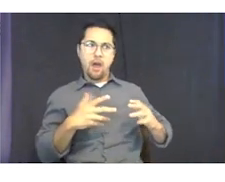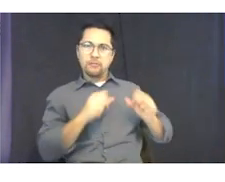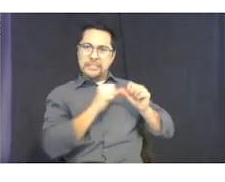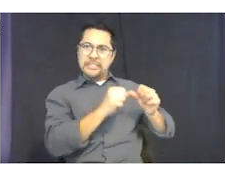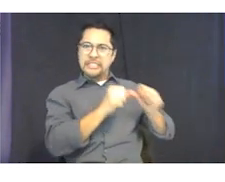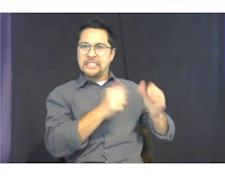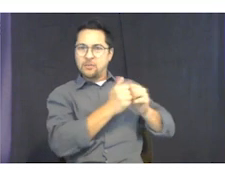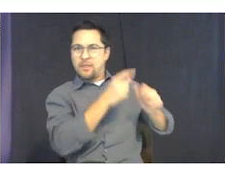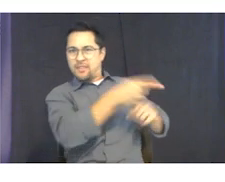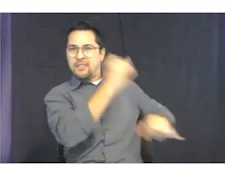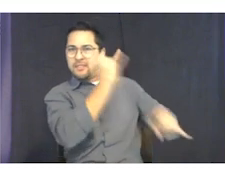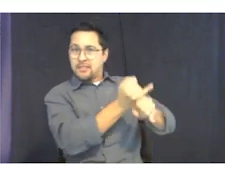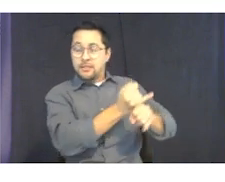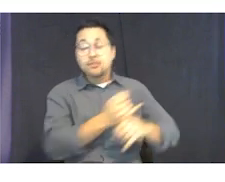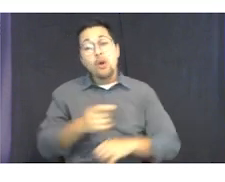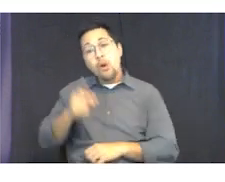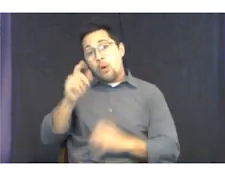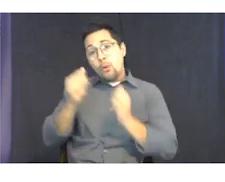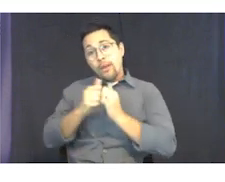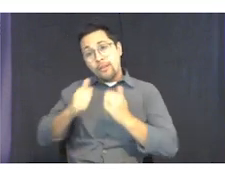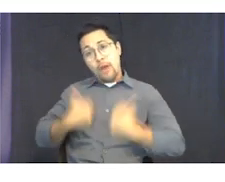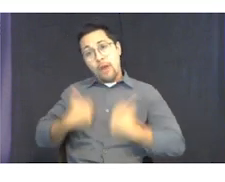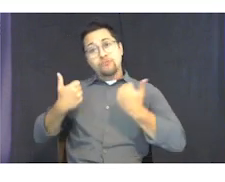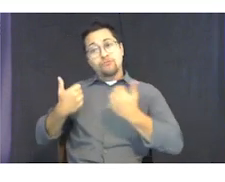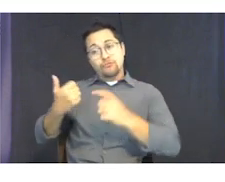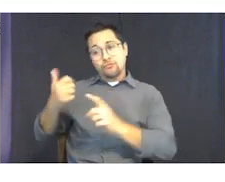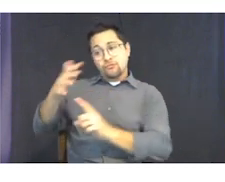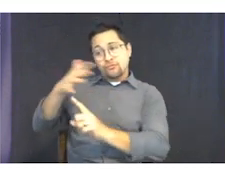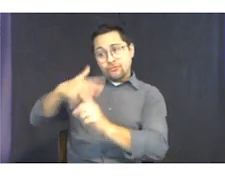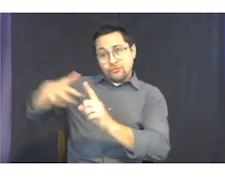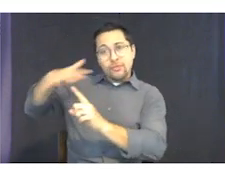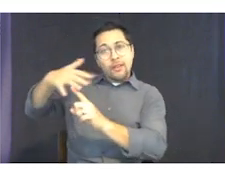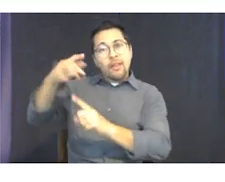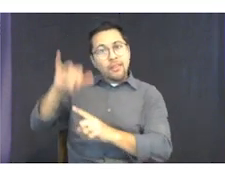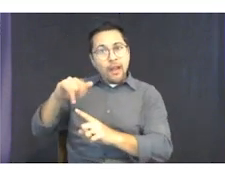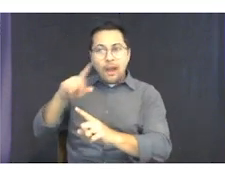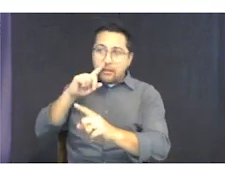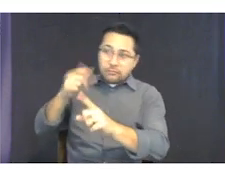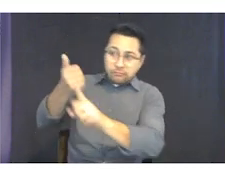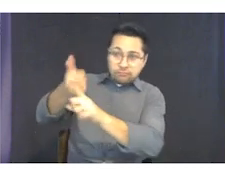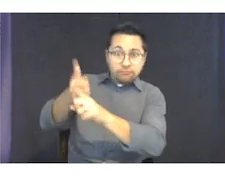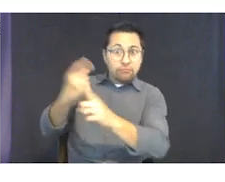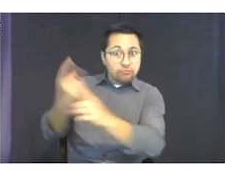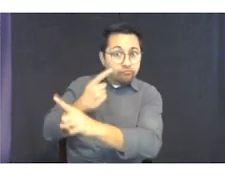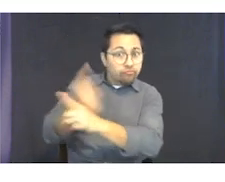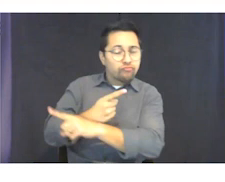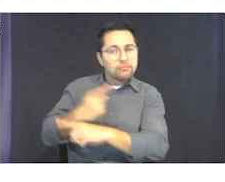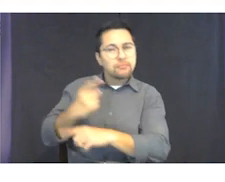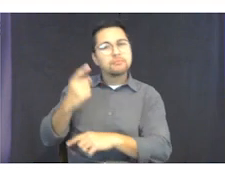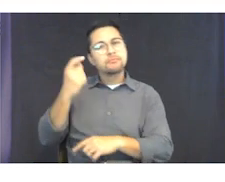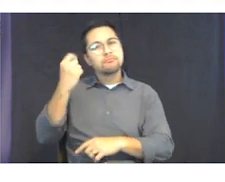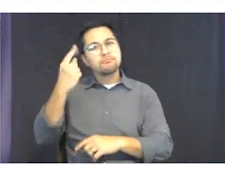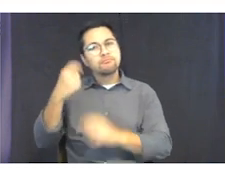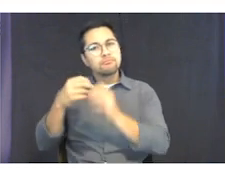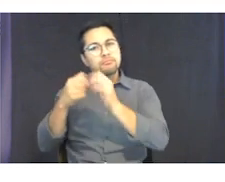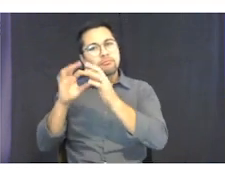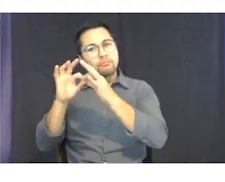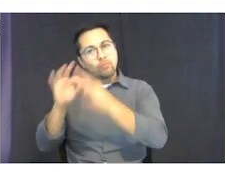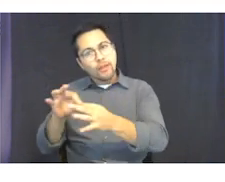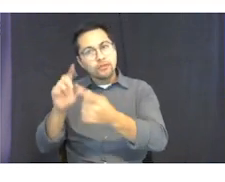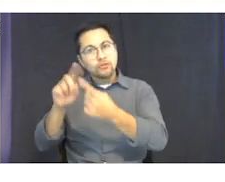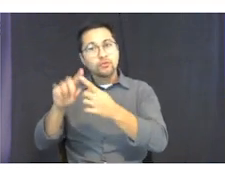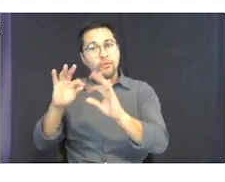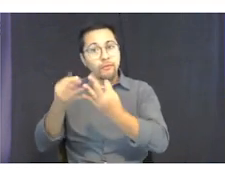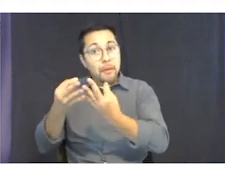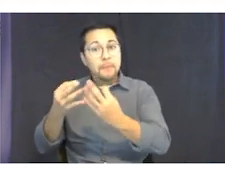and looking at residential settings that are appropriate, that are family-based. There's a variety